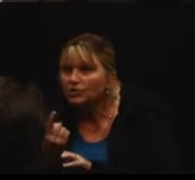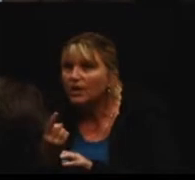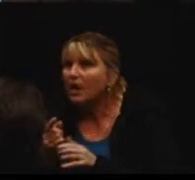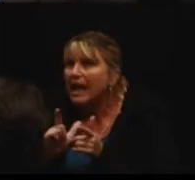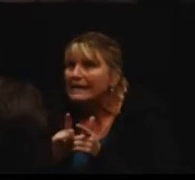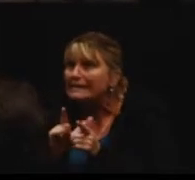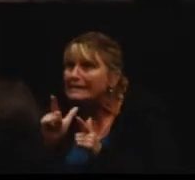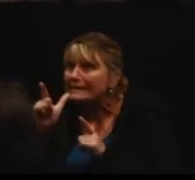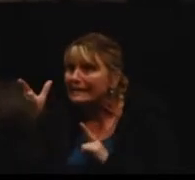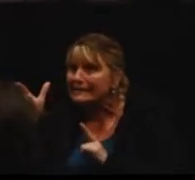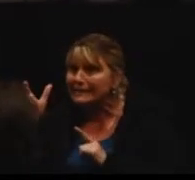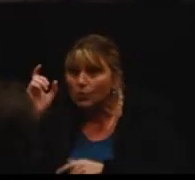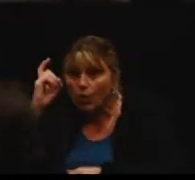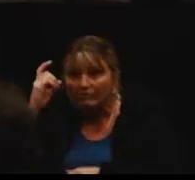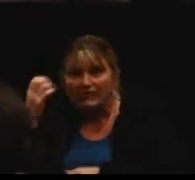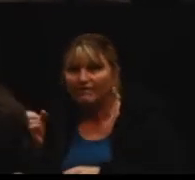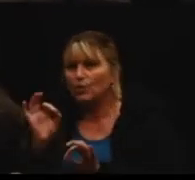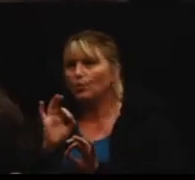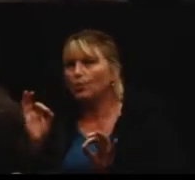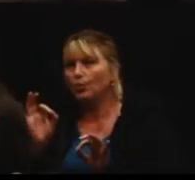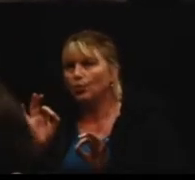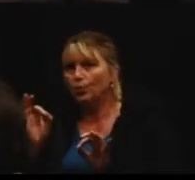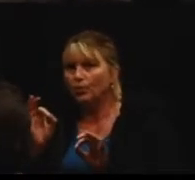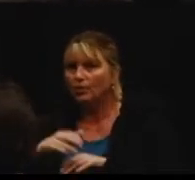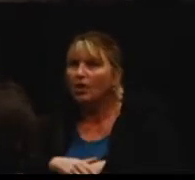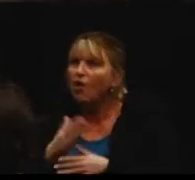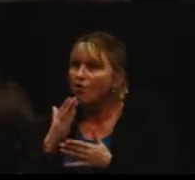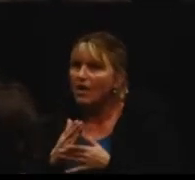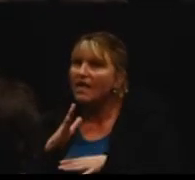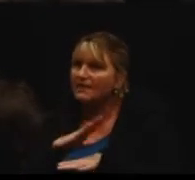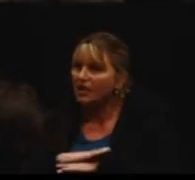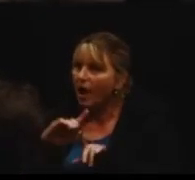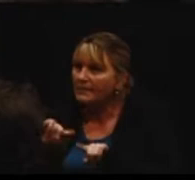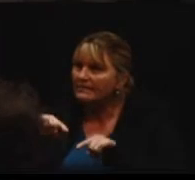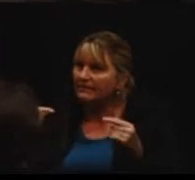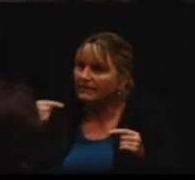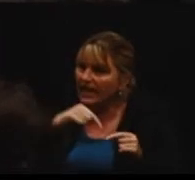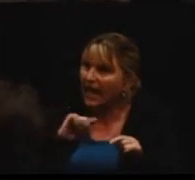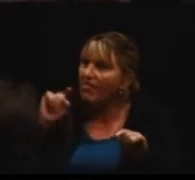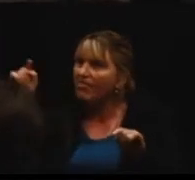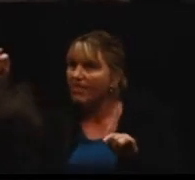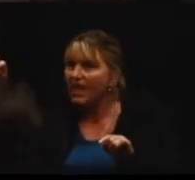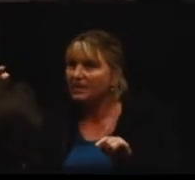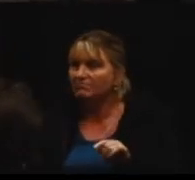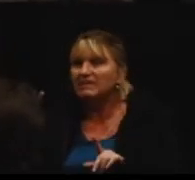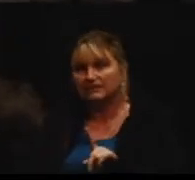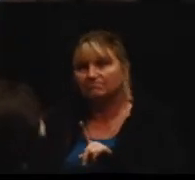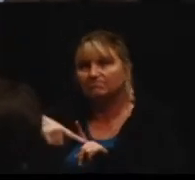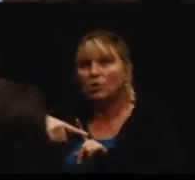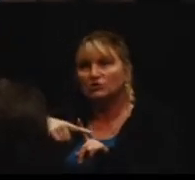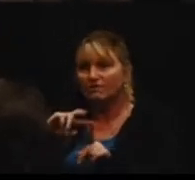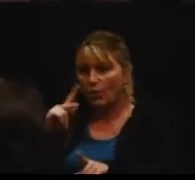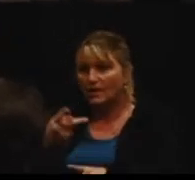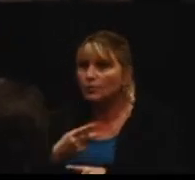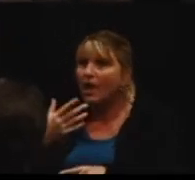anymore for a business like us. In fact, the time zone works to our advantage. We have an office in the US. We